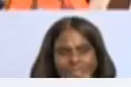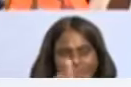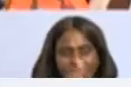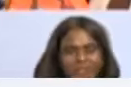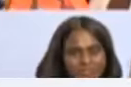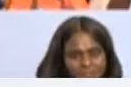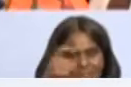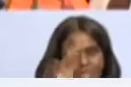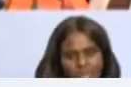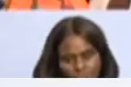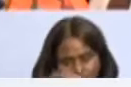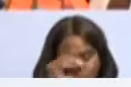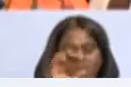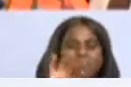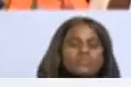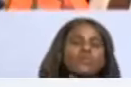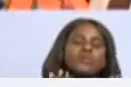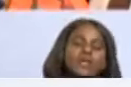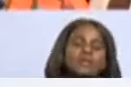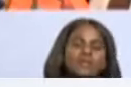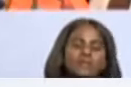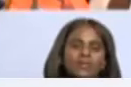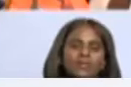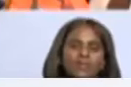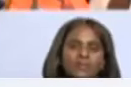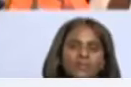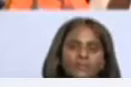your own voters.